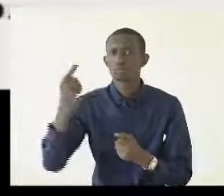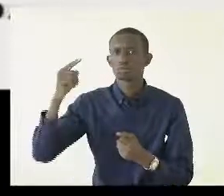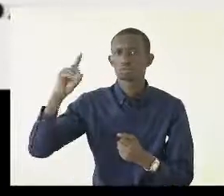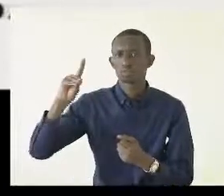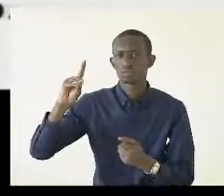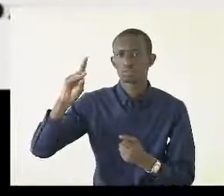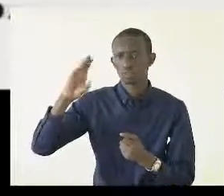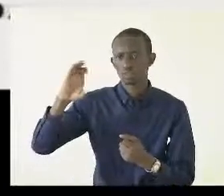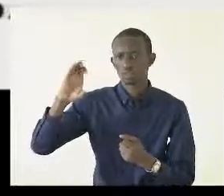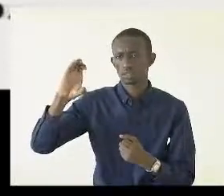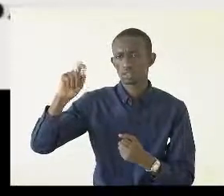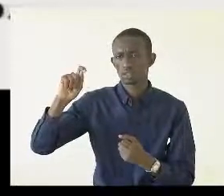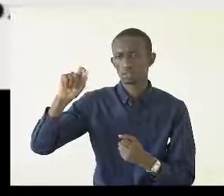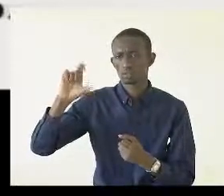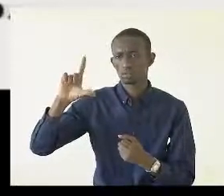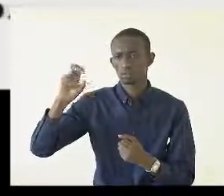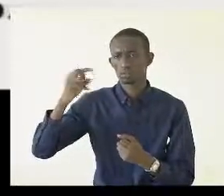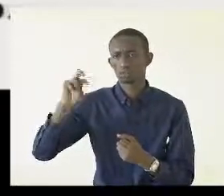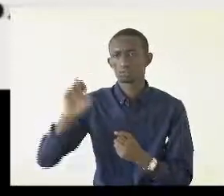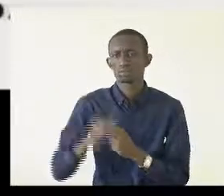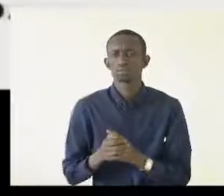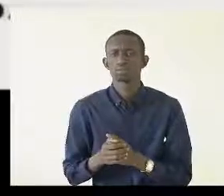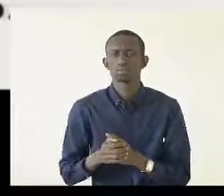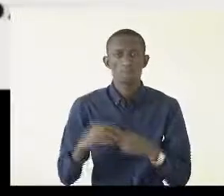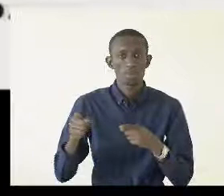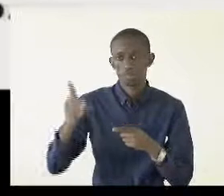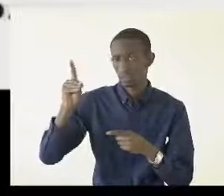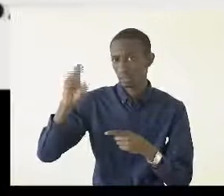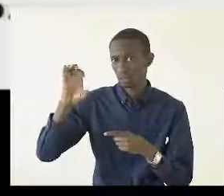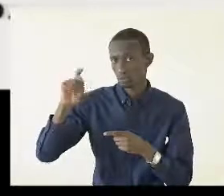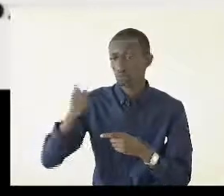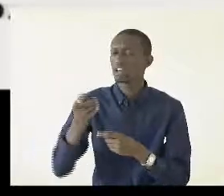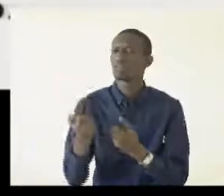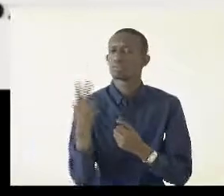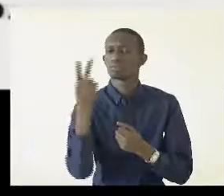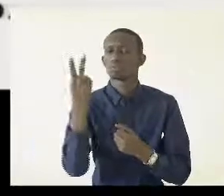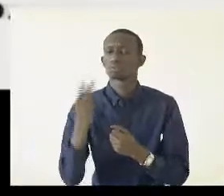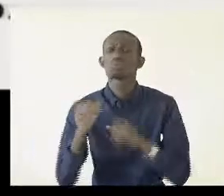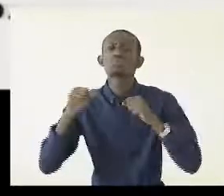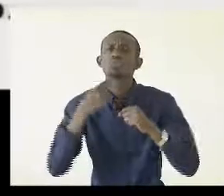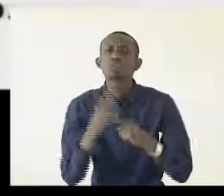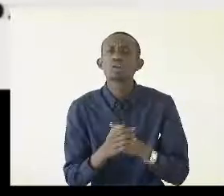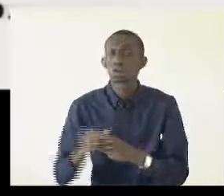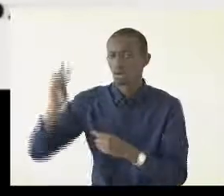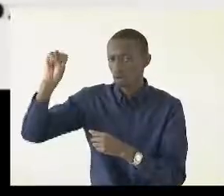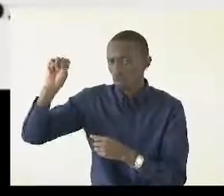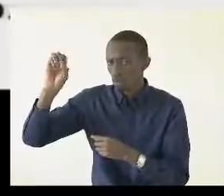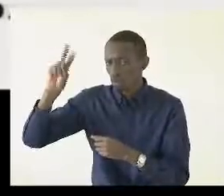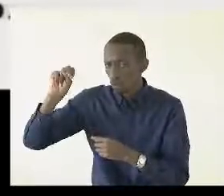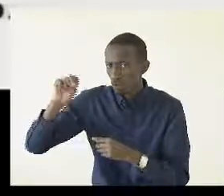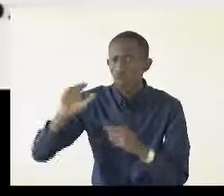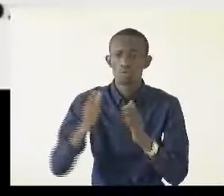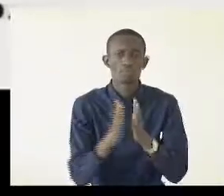cotyledons. And we can even say monocots and dicots. Those